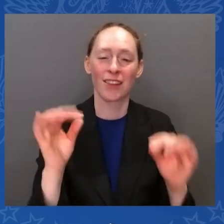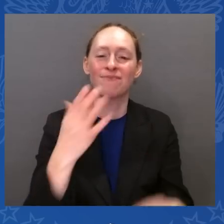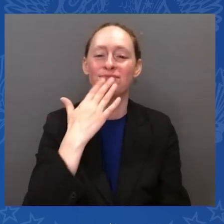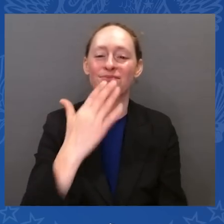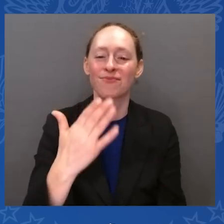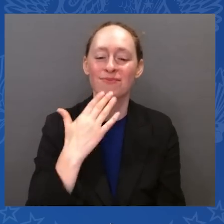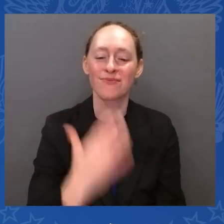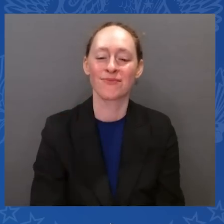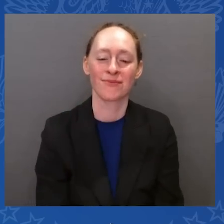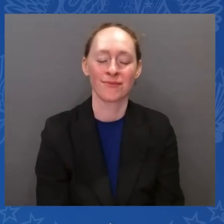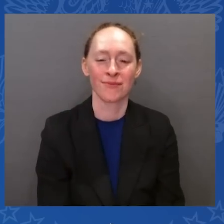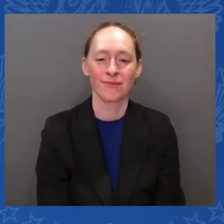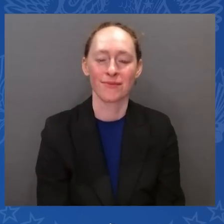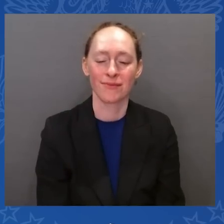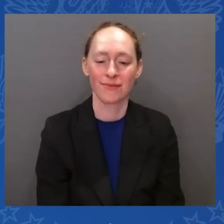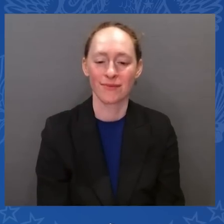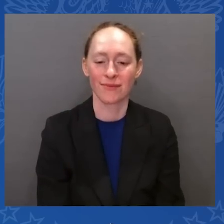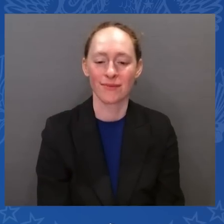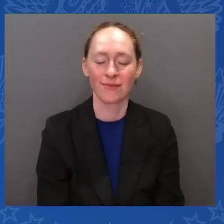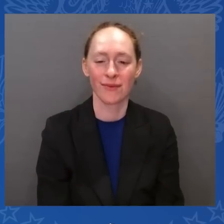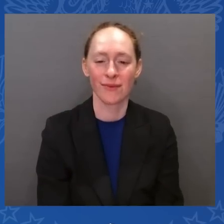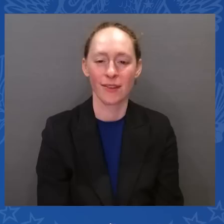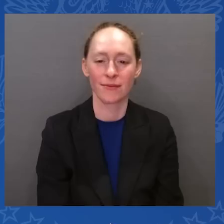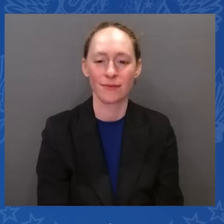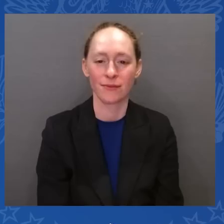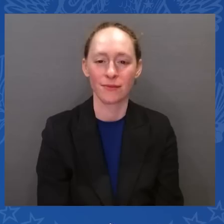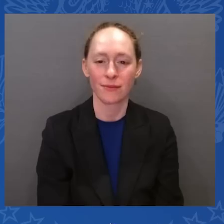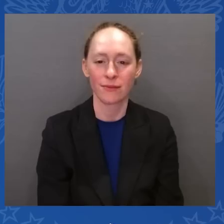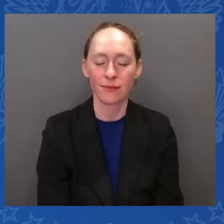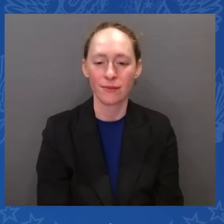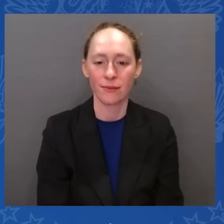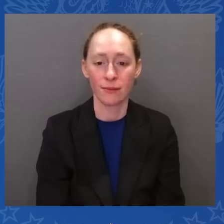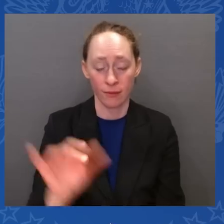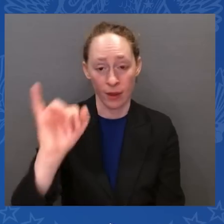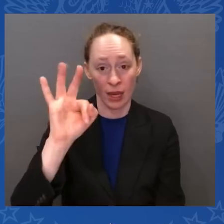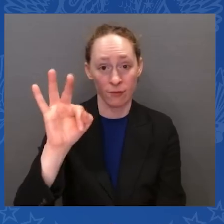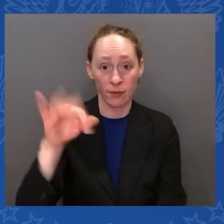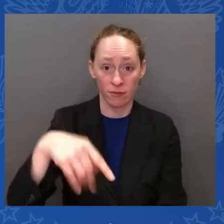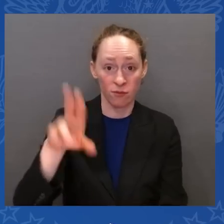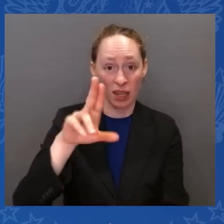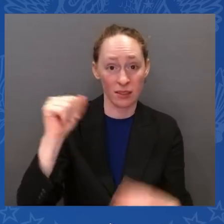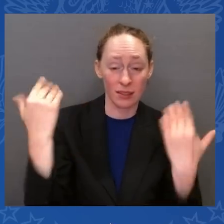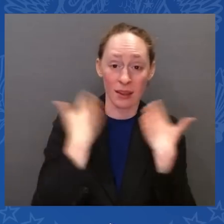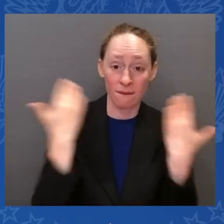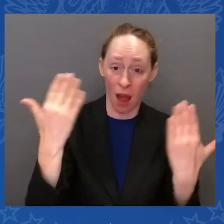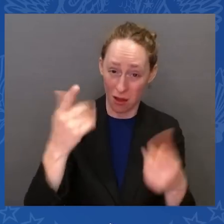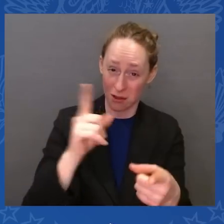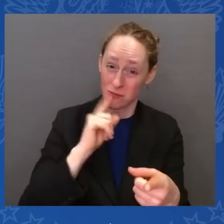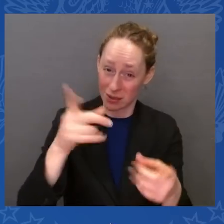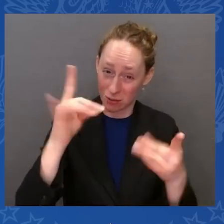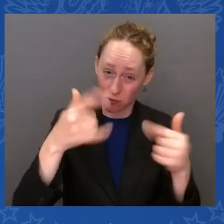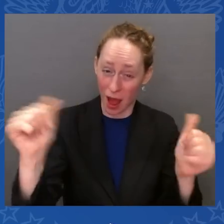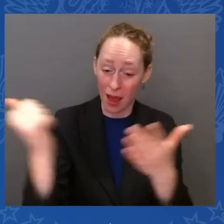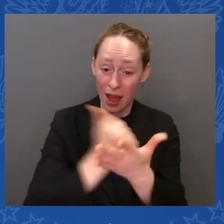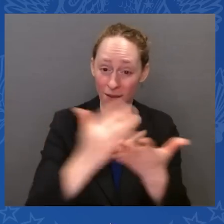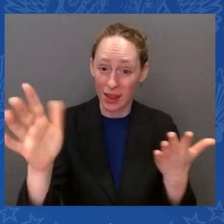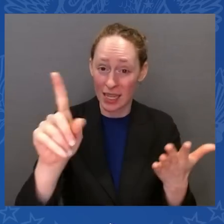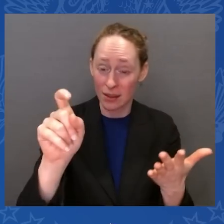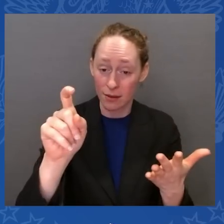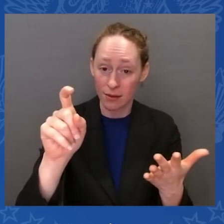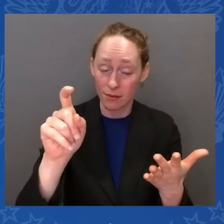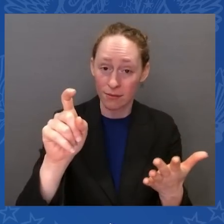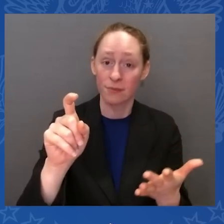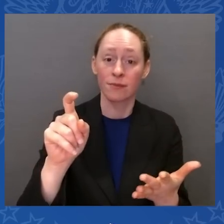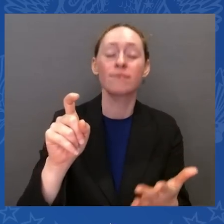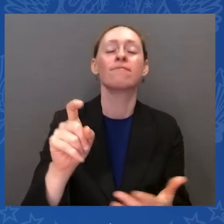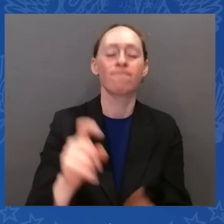and I'm sure we're going to be talking more about this. Thank you. Thank you, Mr. President. Whatever the cameraman wants to know. Thank you